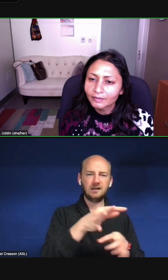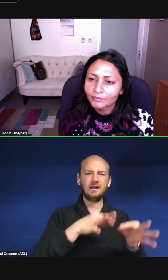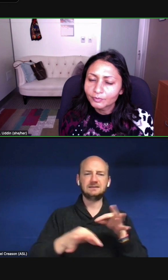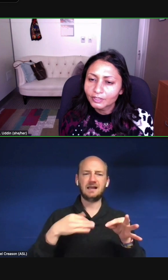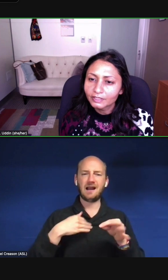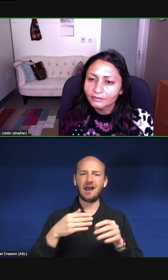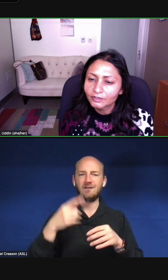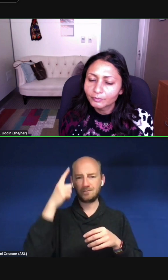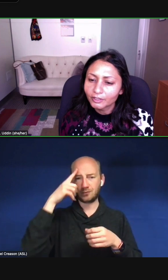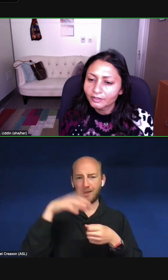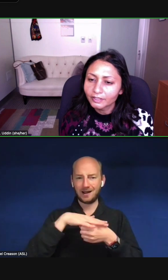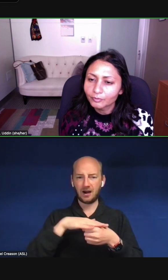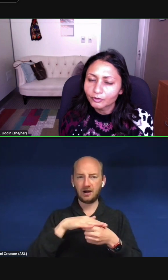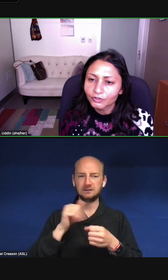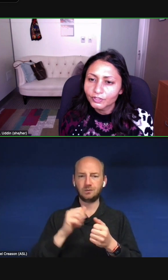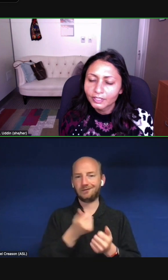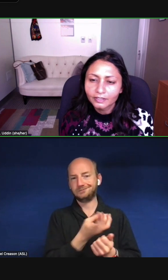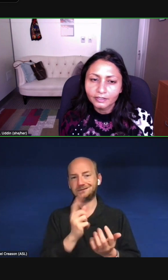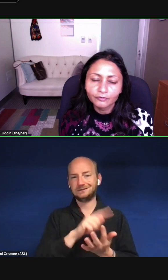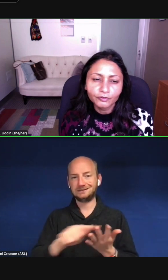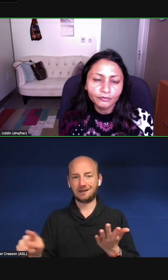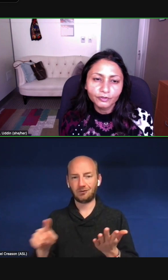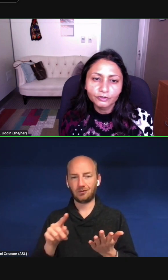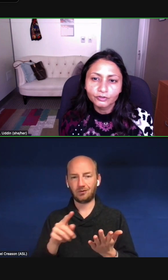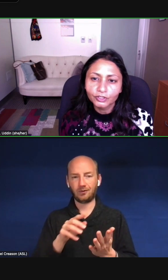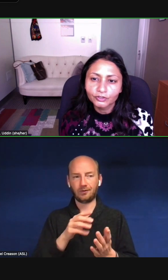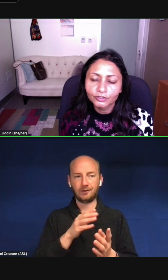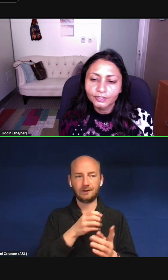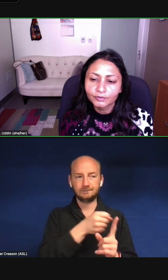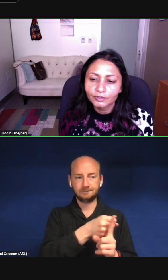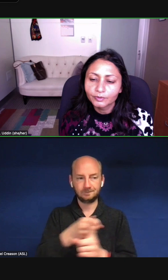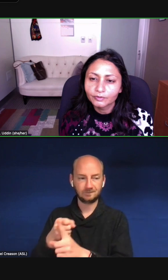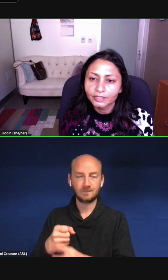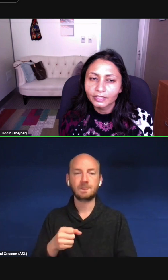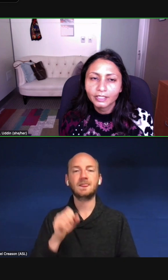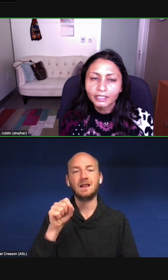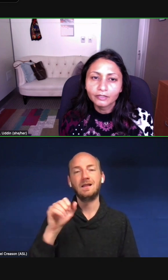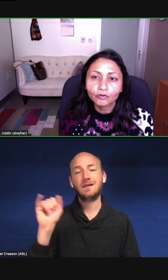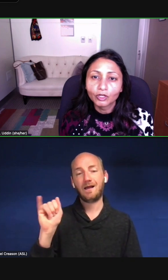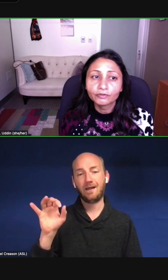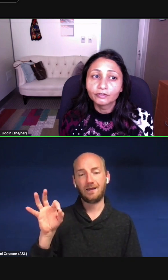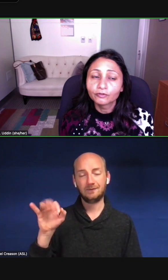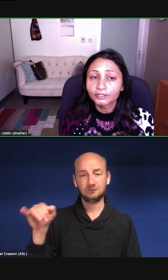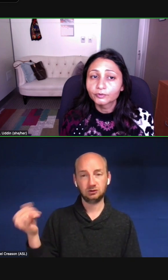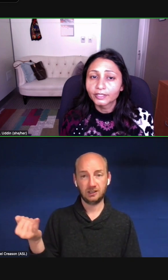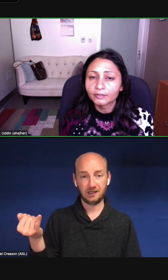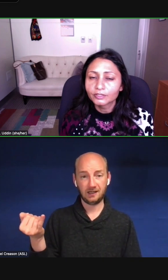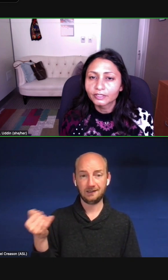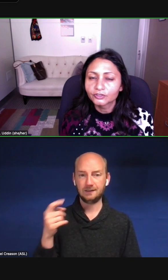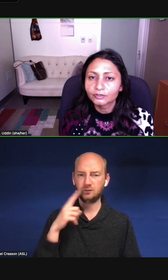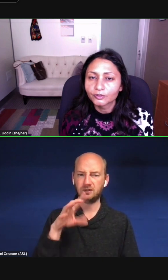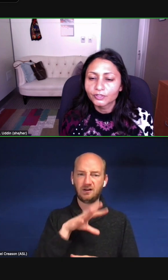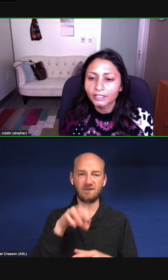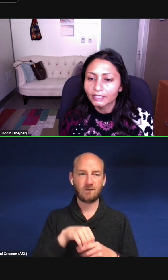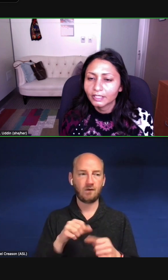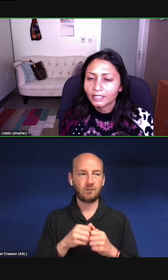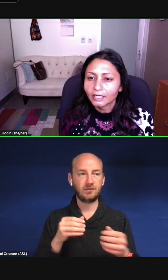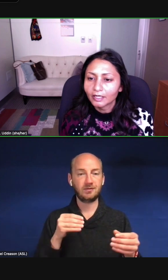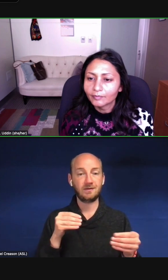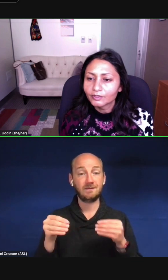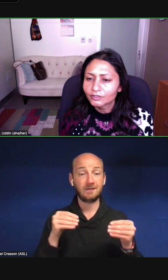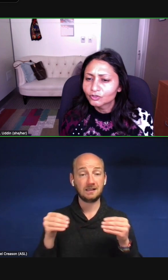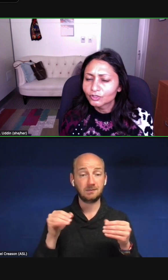using some connectivity modeling approaches that the inferior frontal junction seems to be really involved in the flexible item selection per